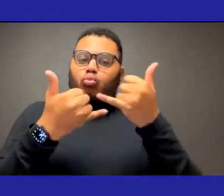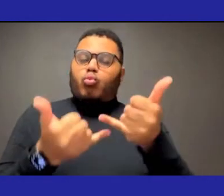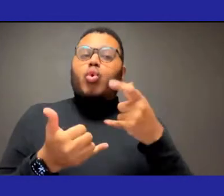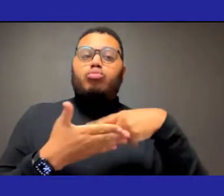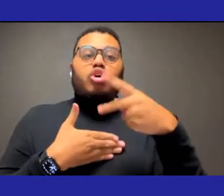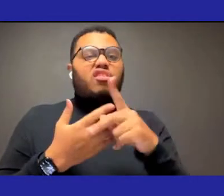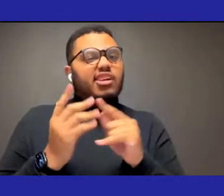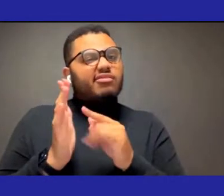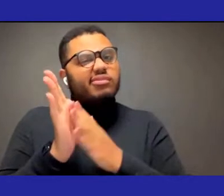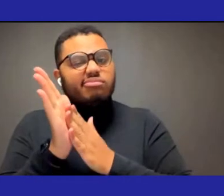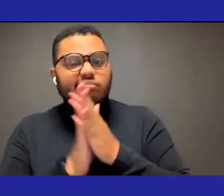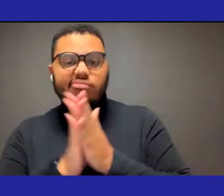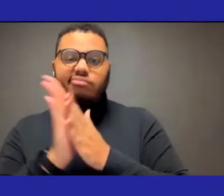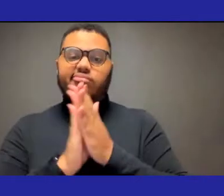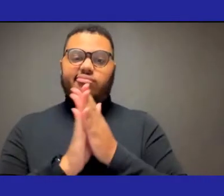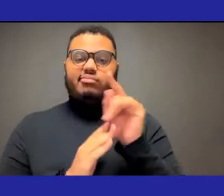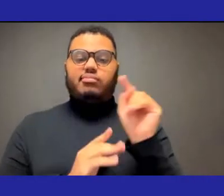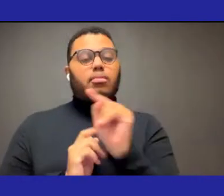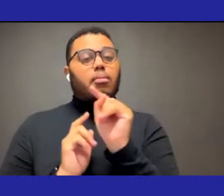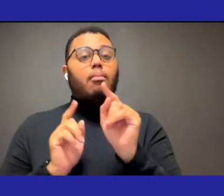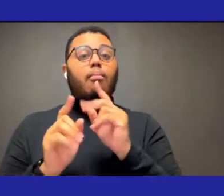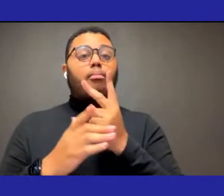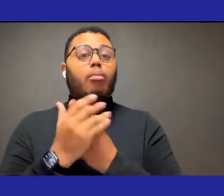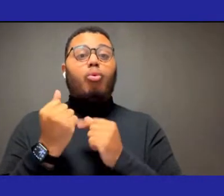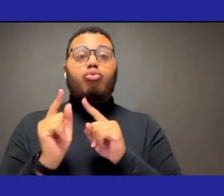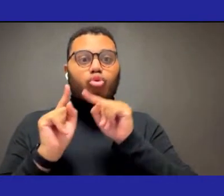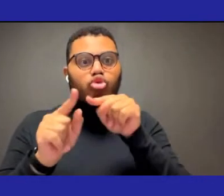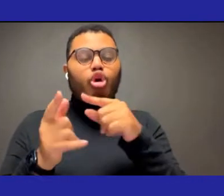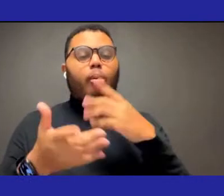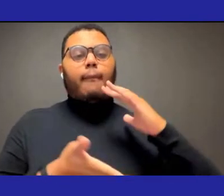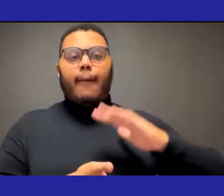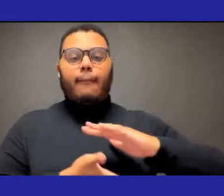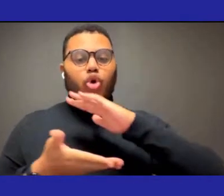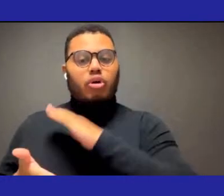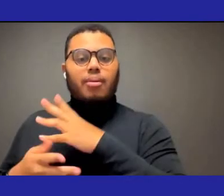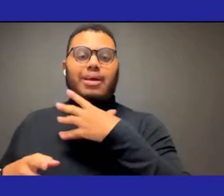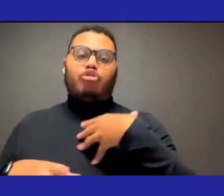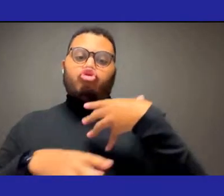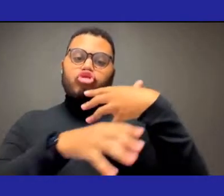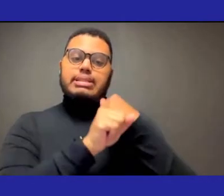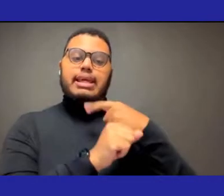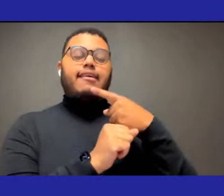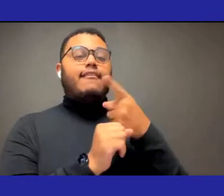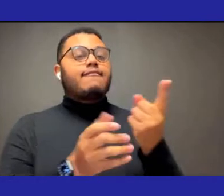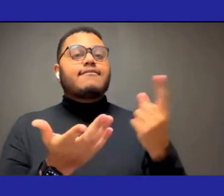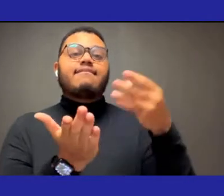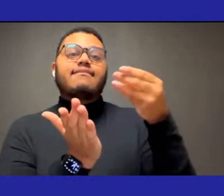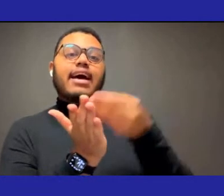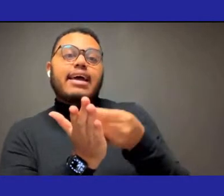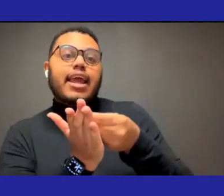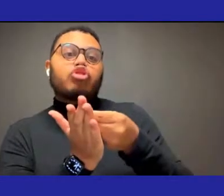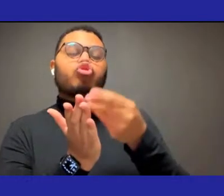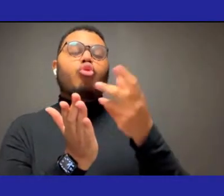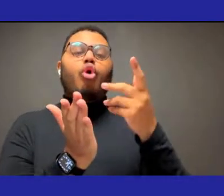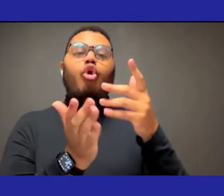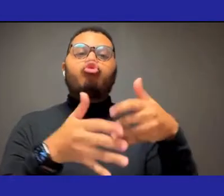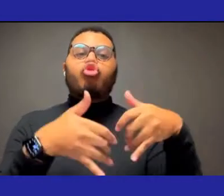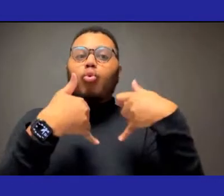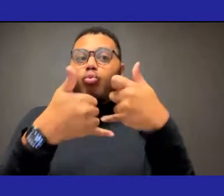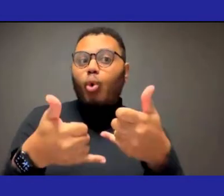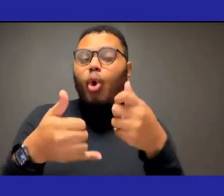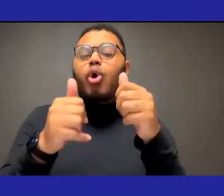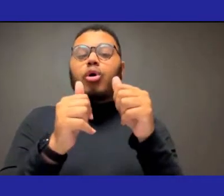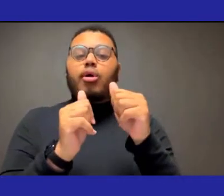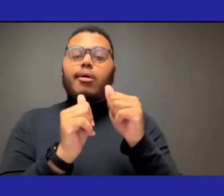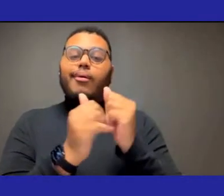both get the mammogram and then achieve a financial reward through a credit card with dollars added to it, both for Medicaid and the